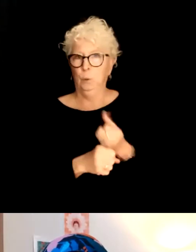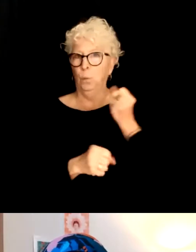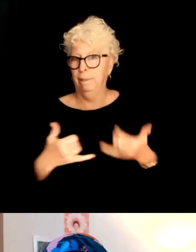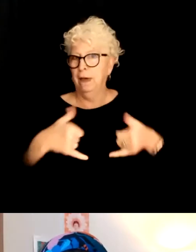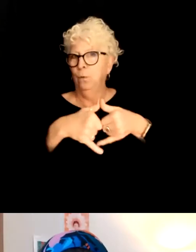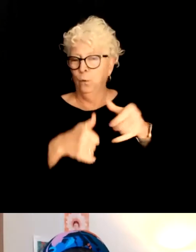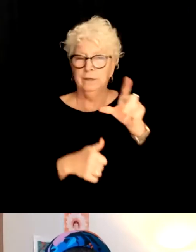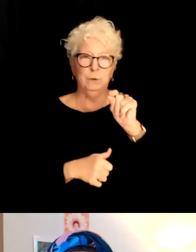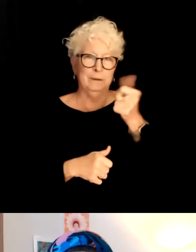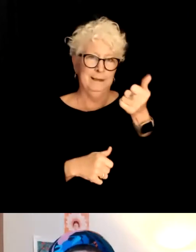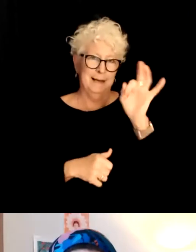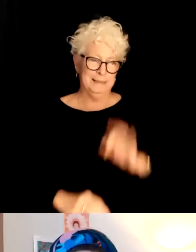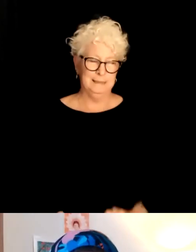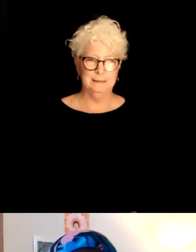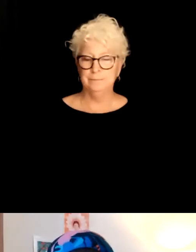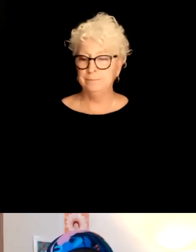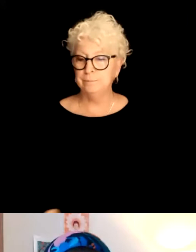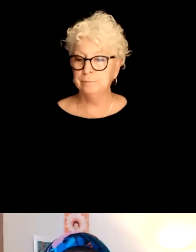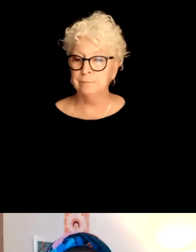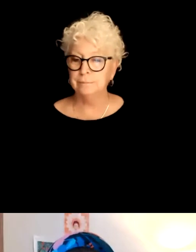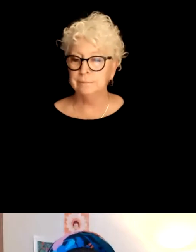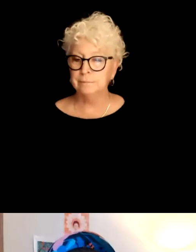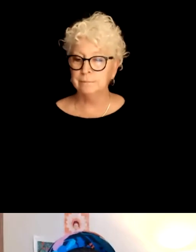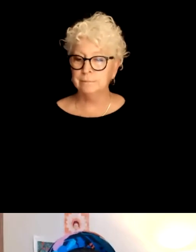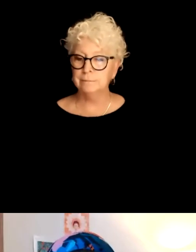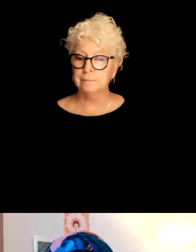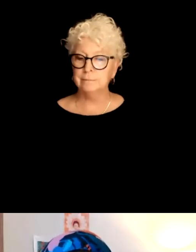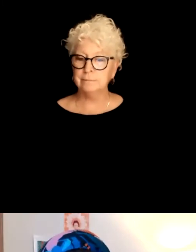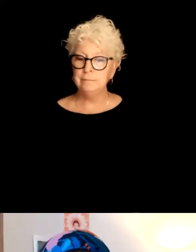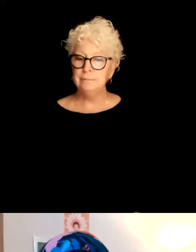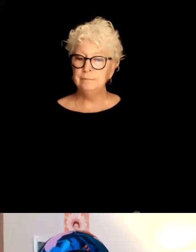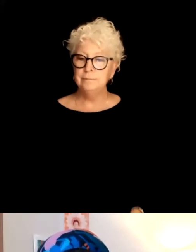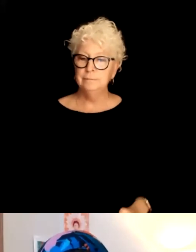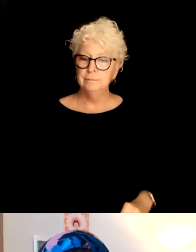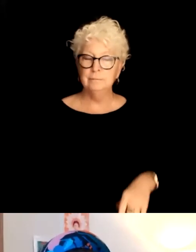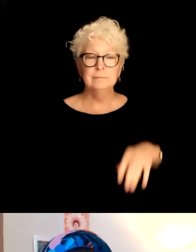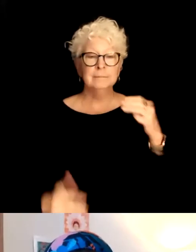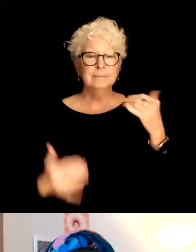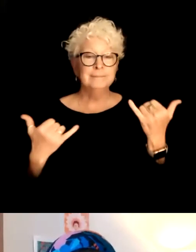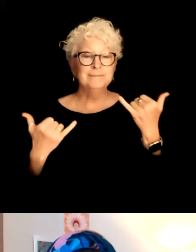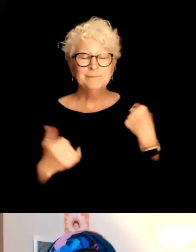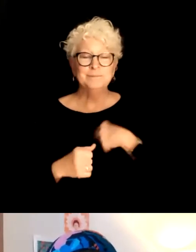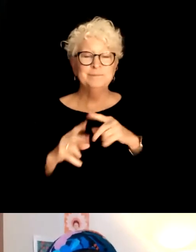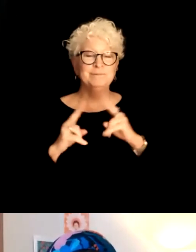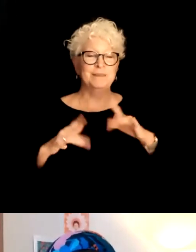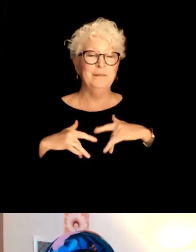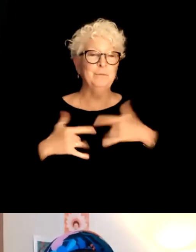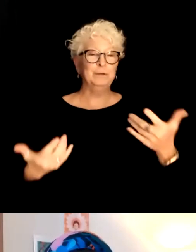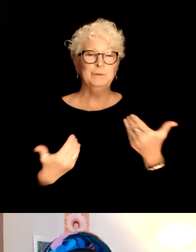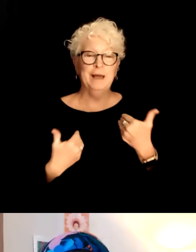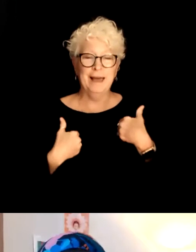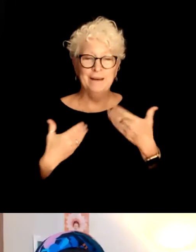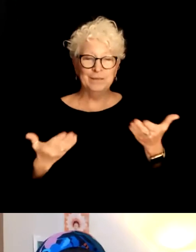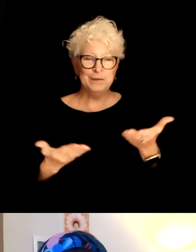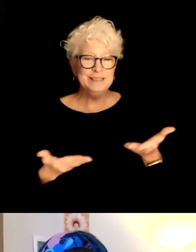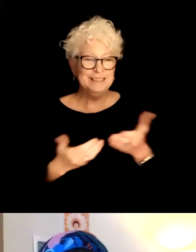2019. So I think that's my intro. And without further ado, we're incredibly happy to introduce you to